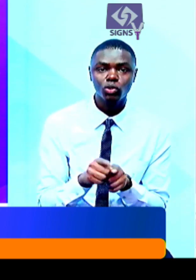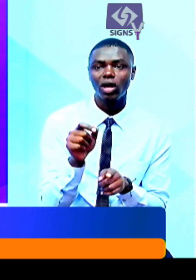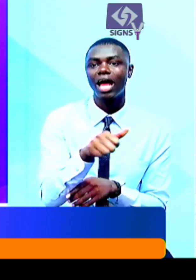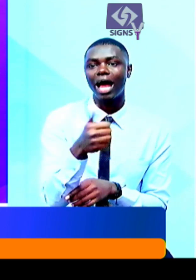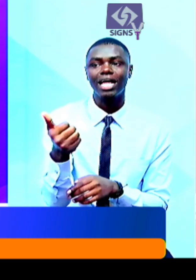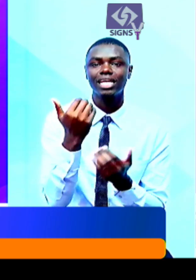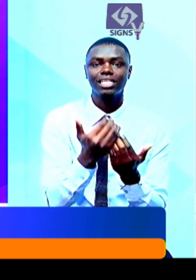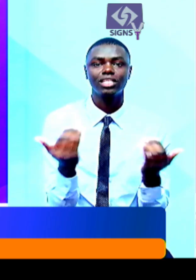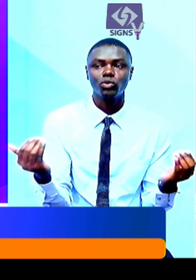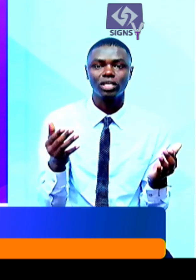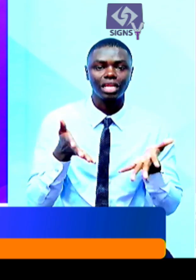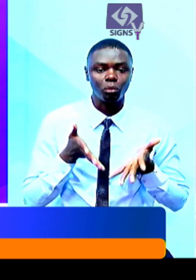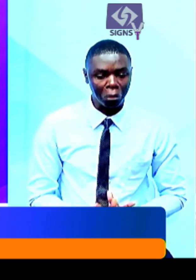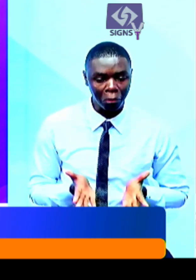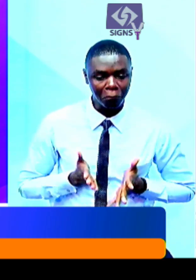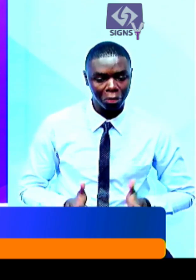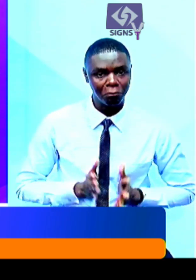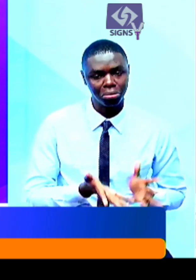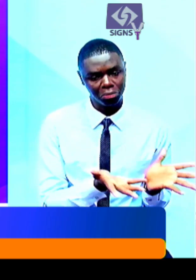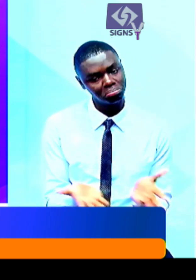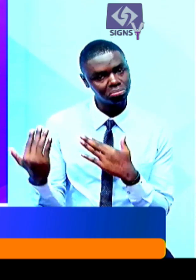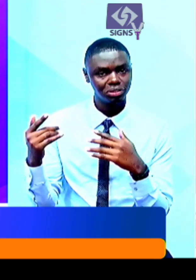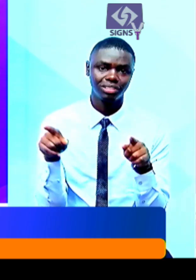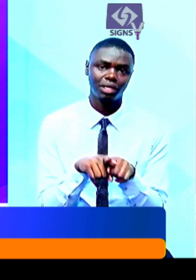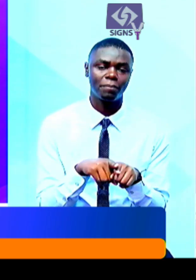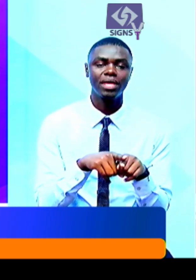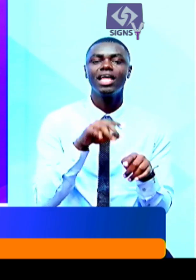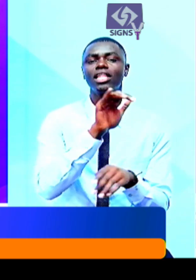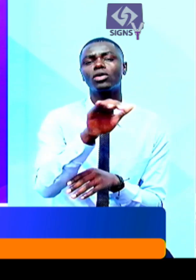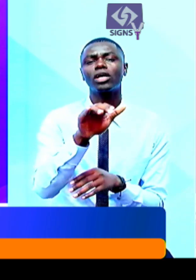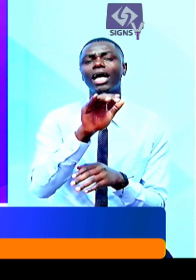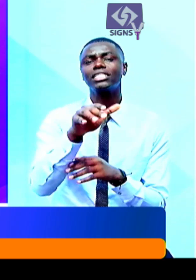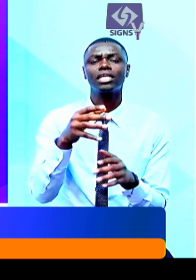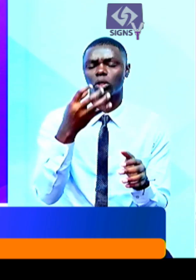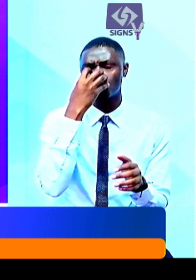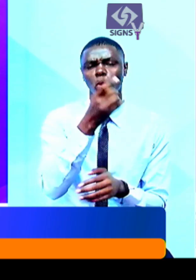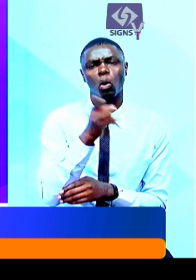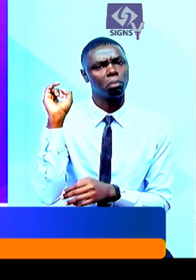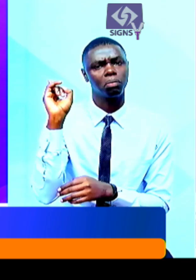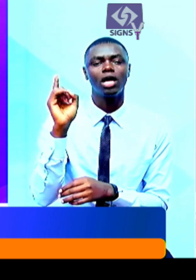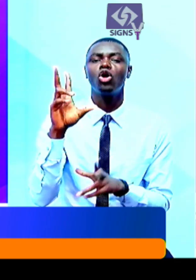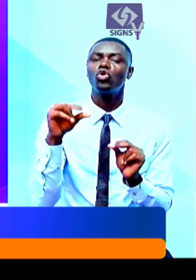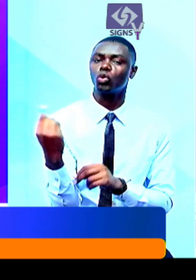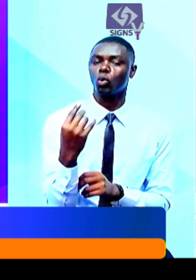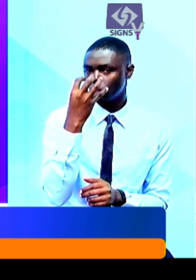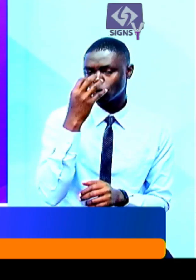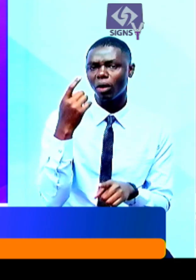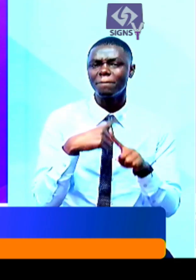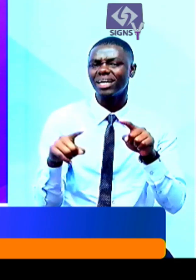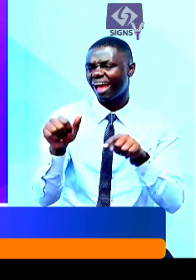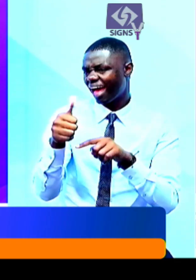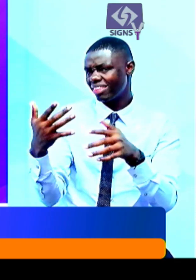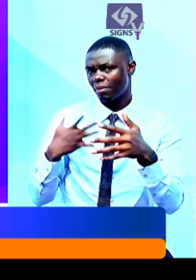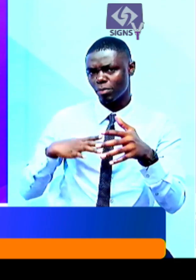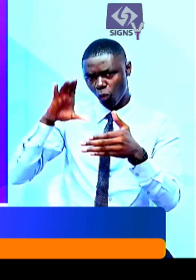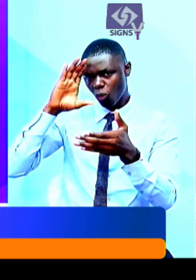children he has given birth to. So the call to remove William Ruto is not just William Ruto. It's plus everybody who believes